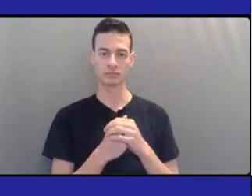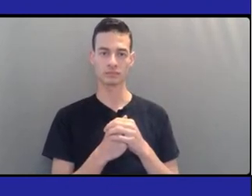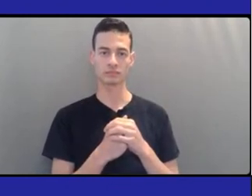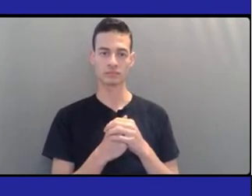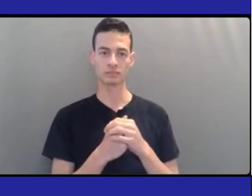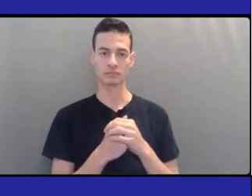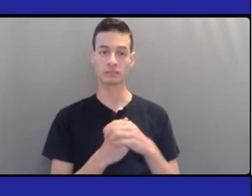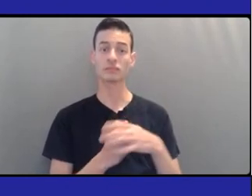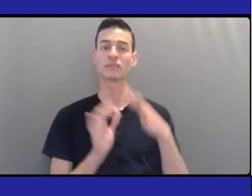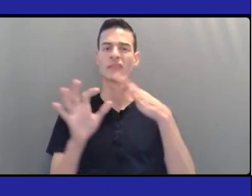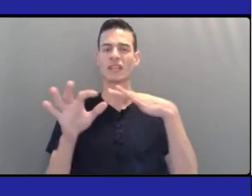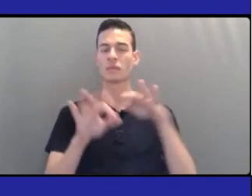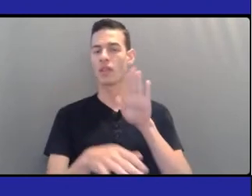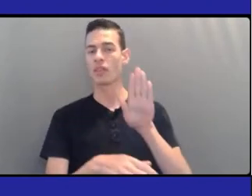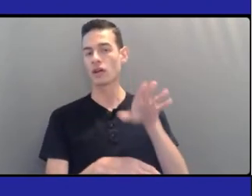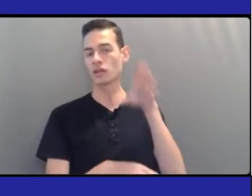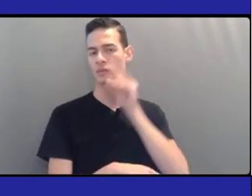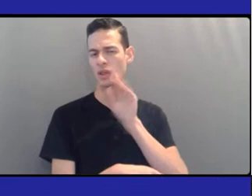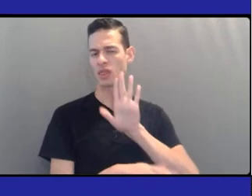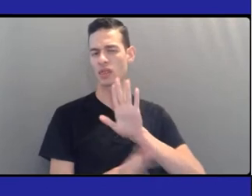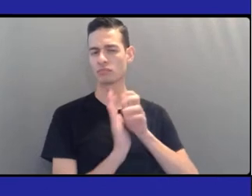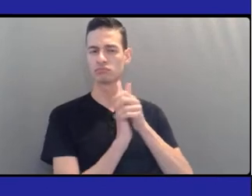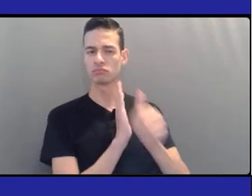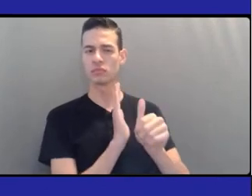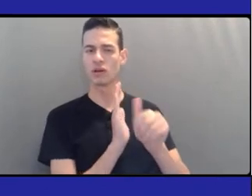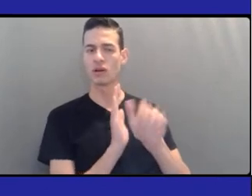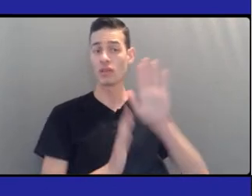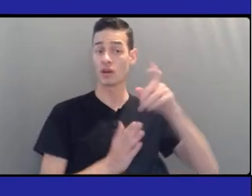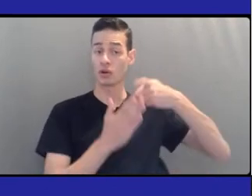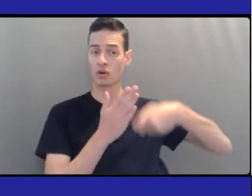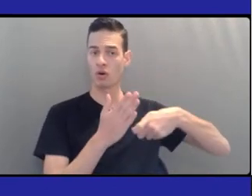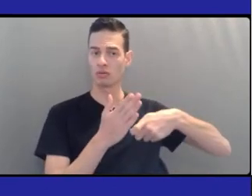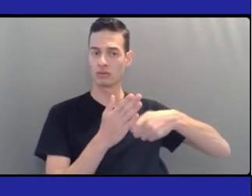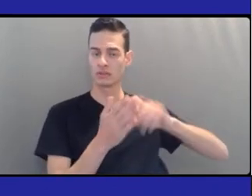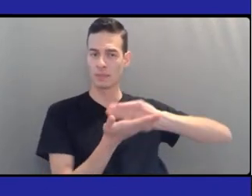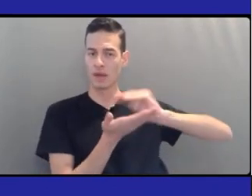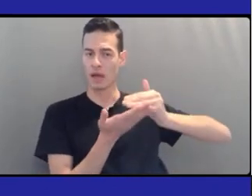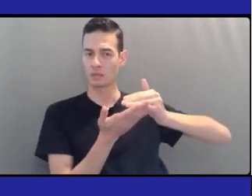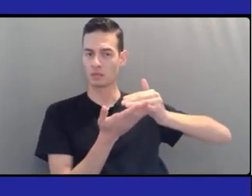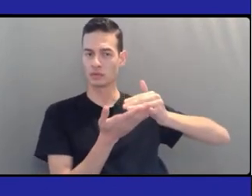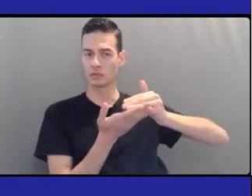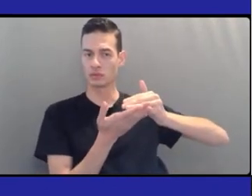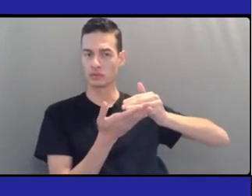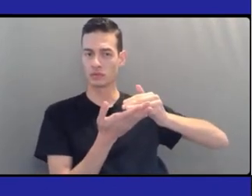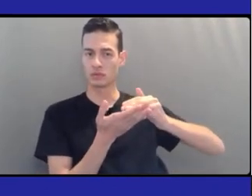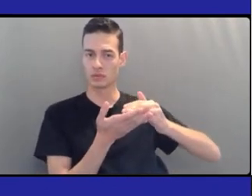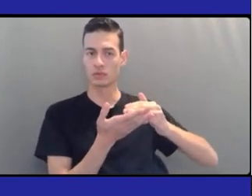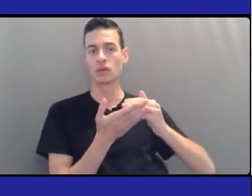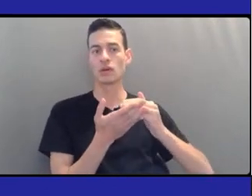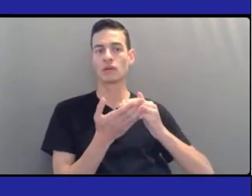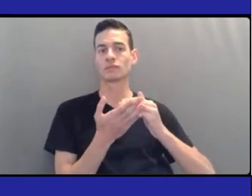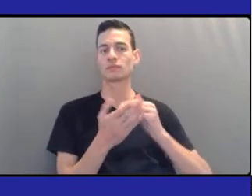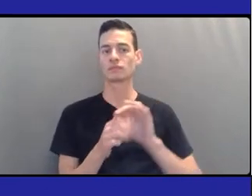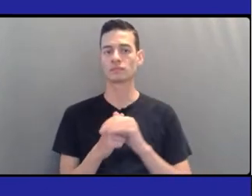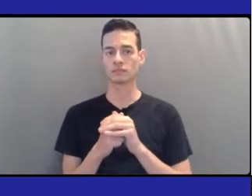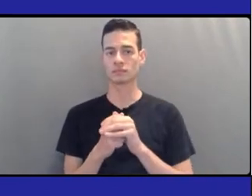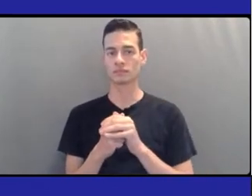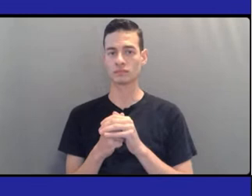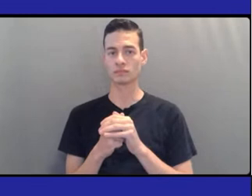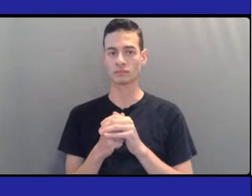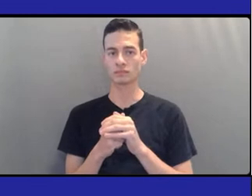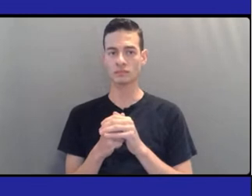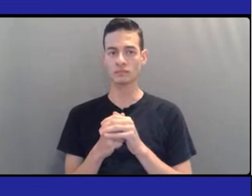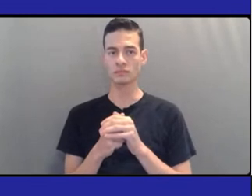and experiences, cost references, and MWBE. We had a robust